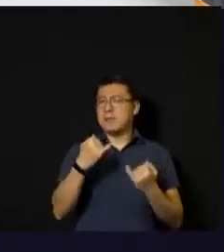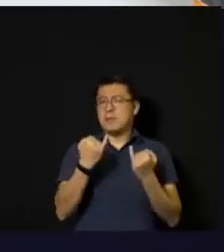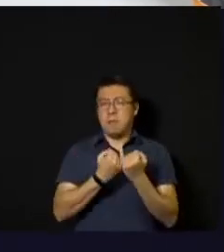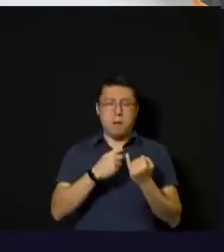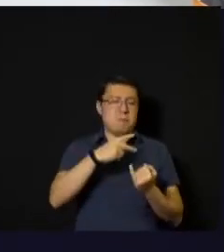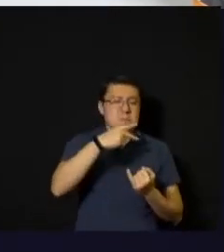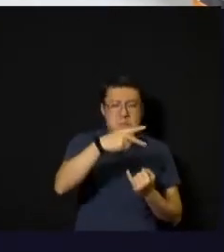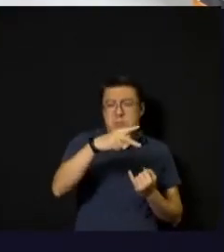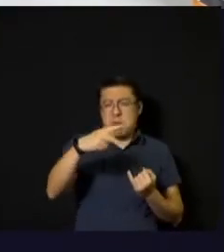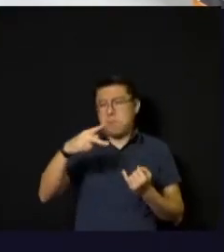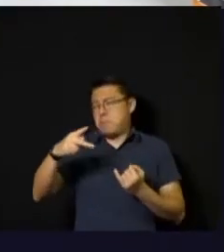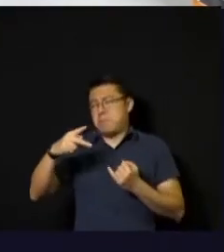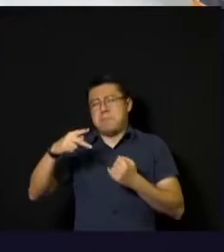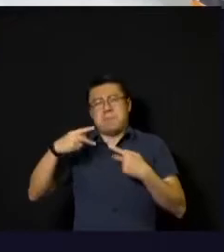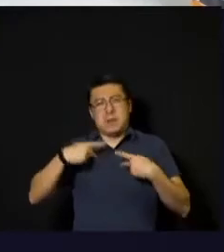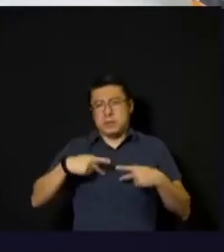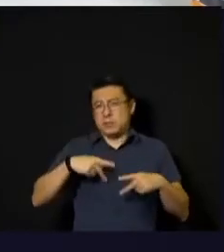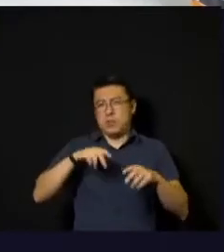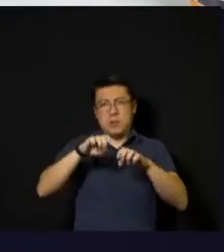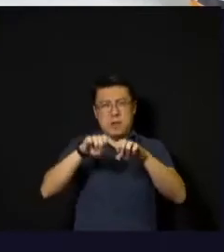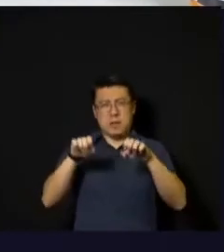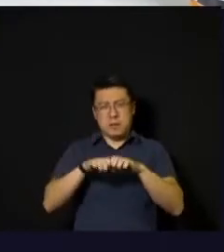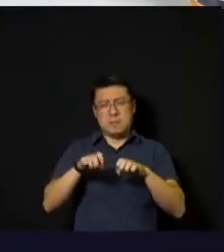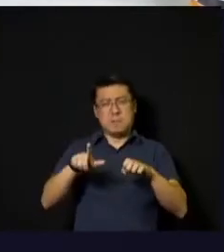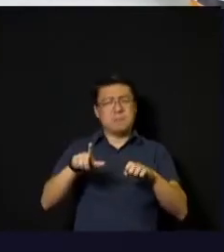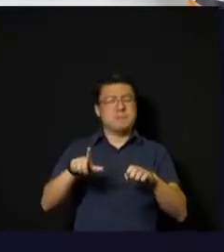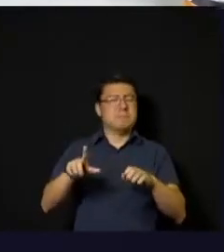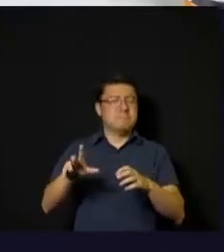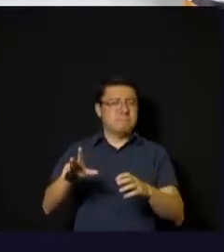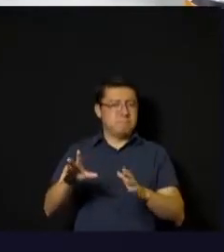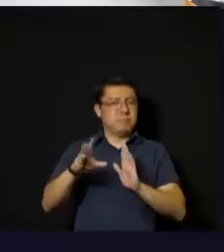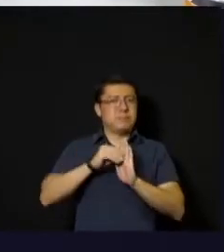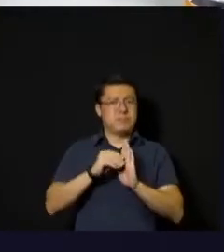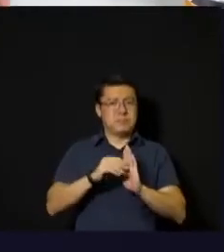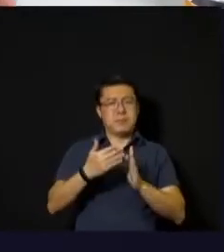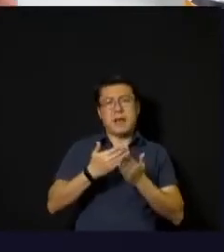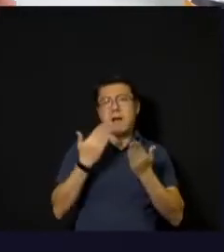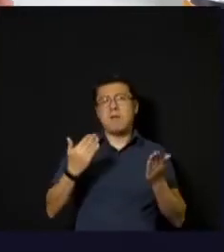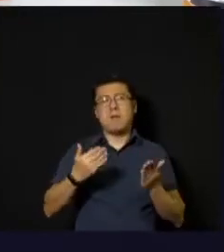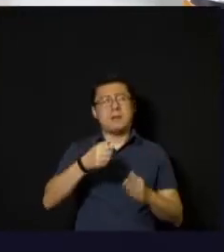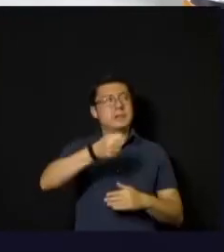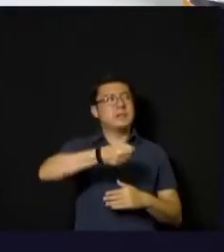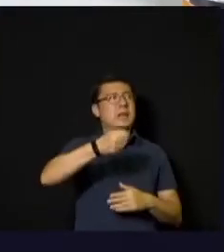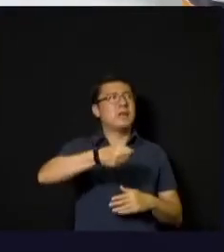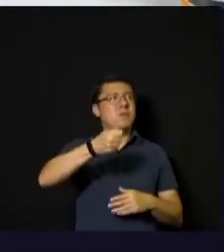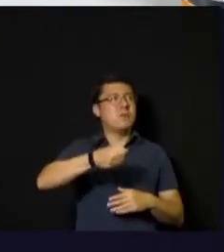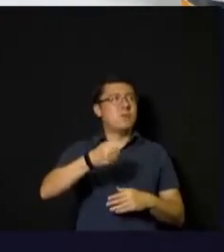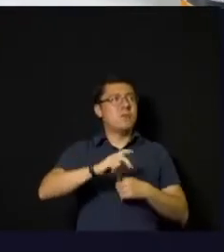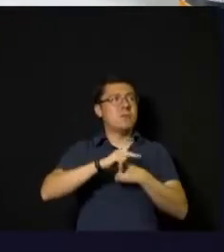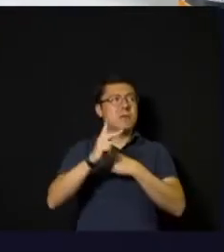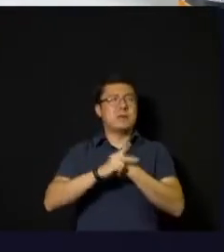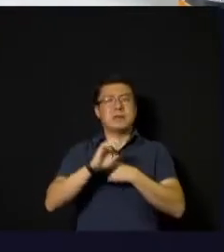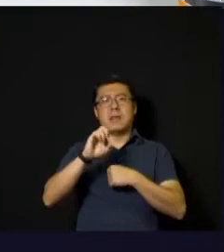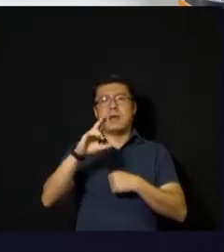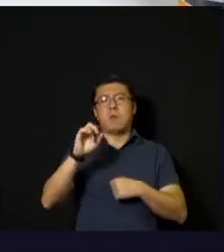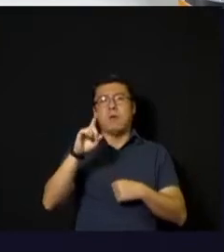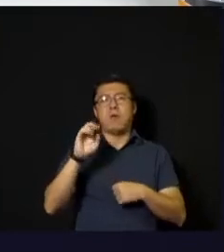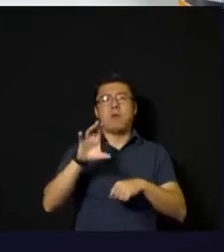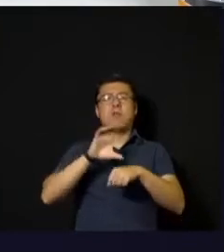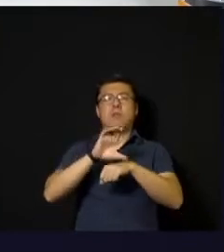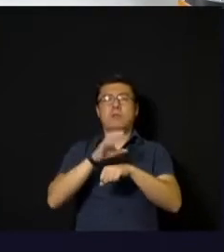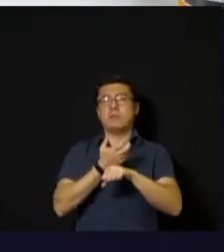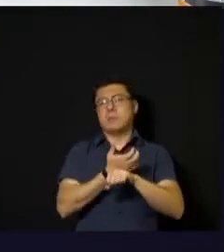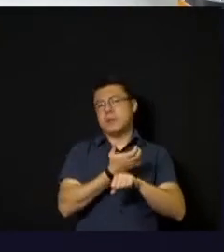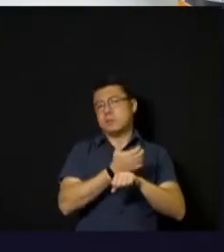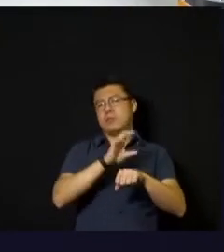have an impact also in more people. And we want to say hello to the countries where we have teams: Ecuador,